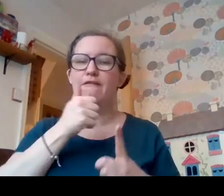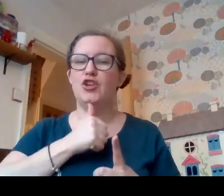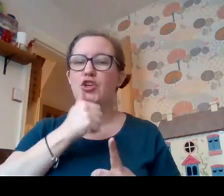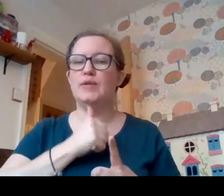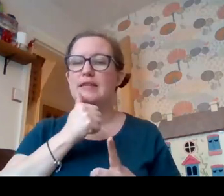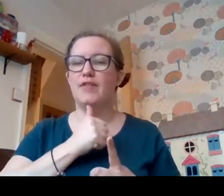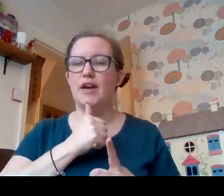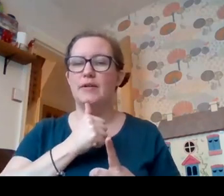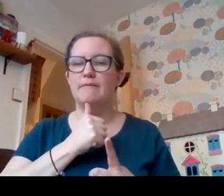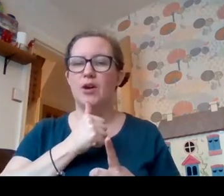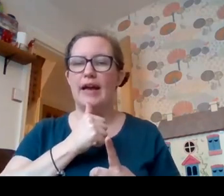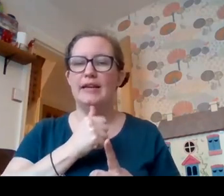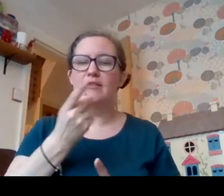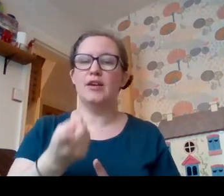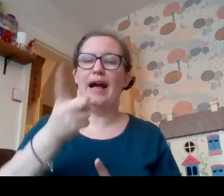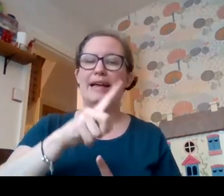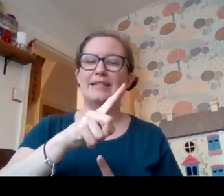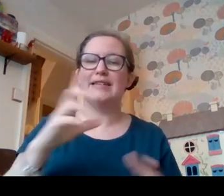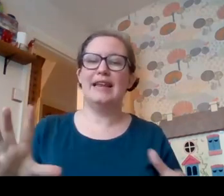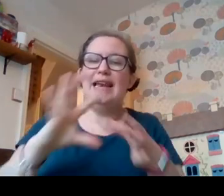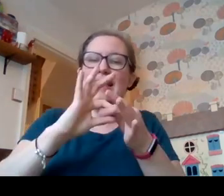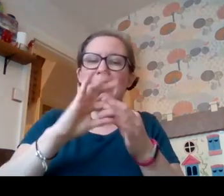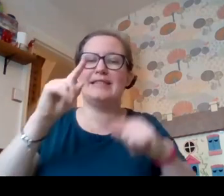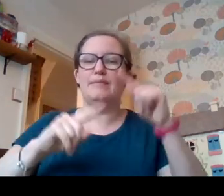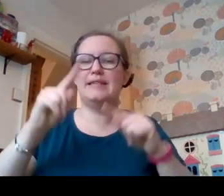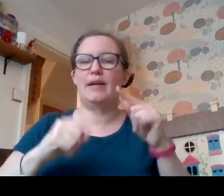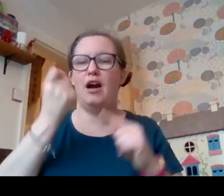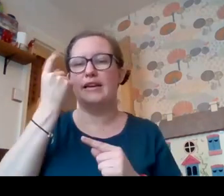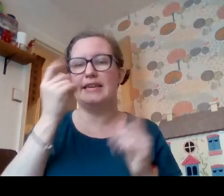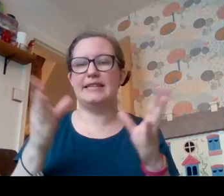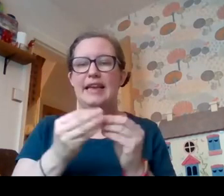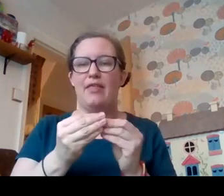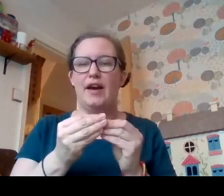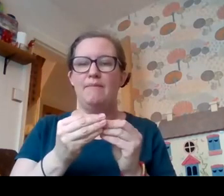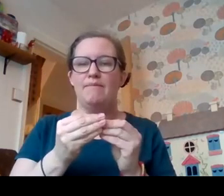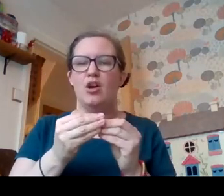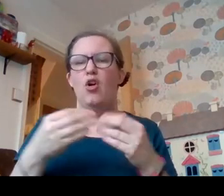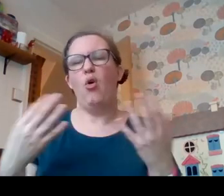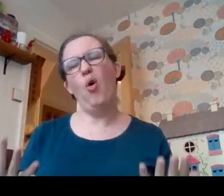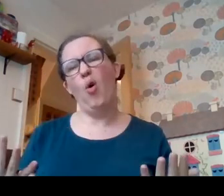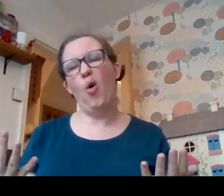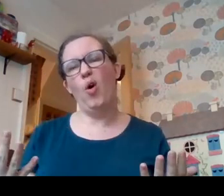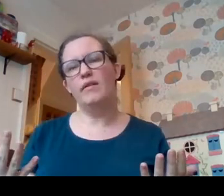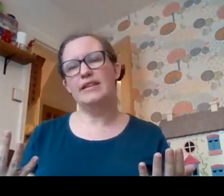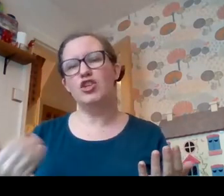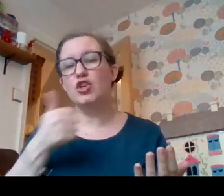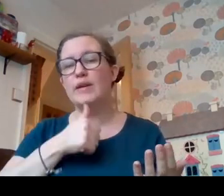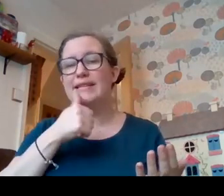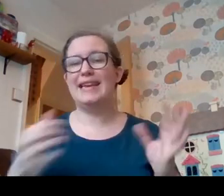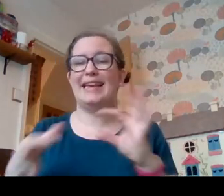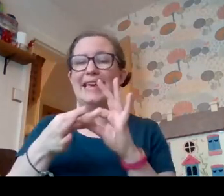the different uses of those, okay? So and links some similar ideas together, or